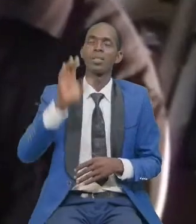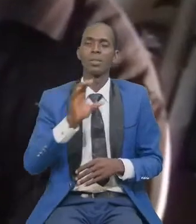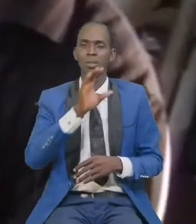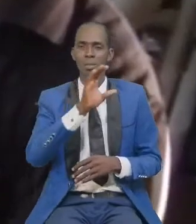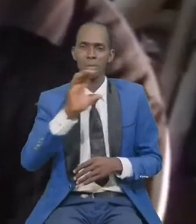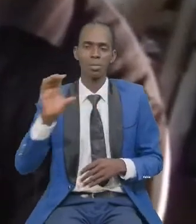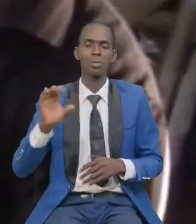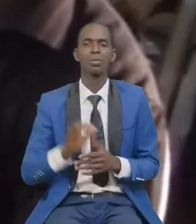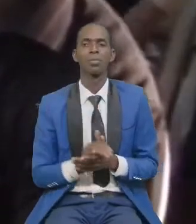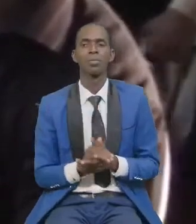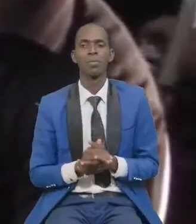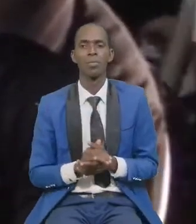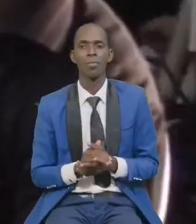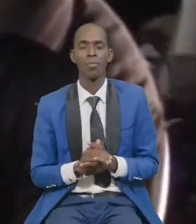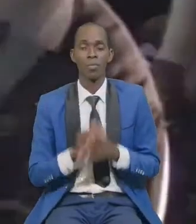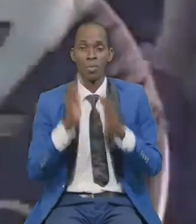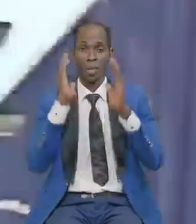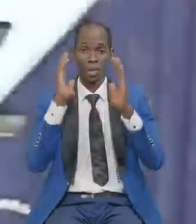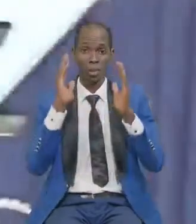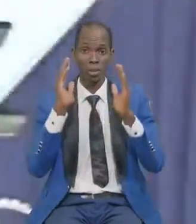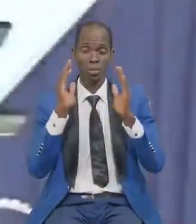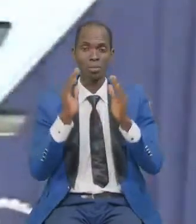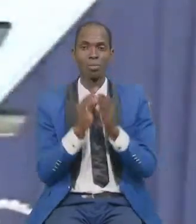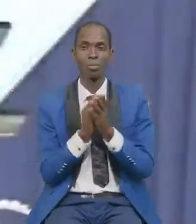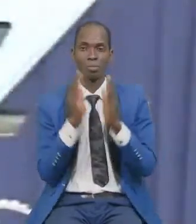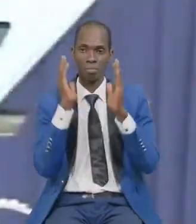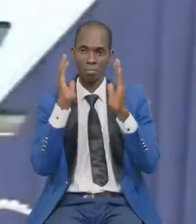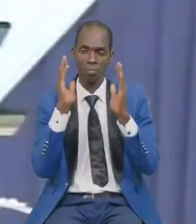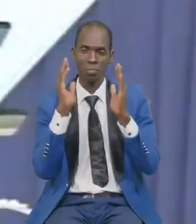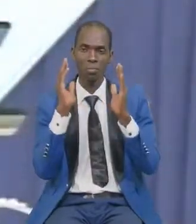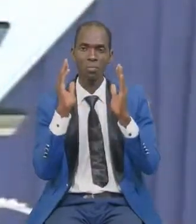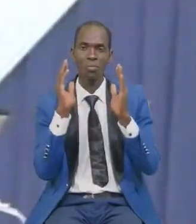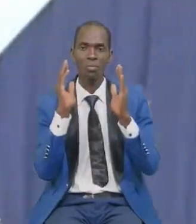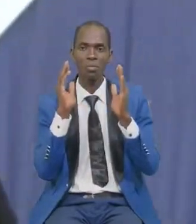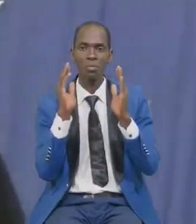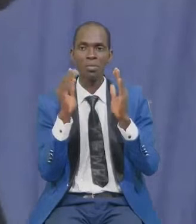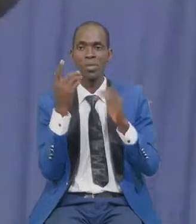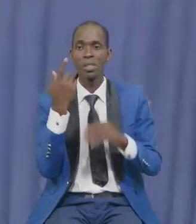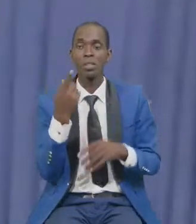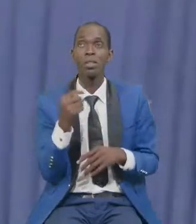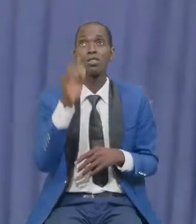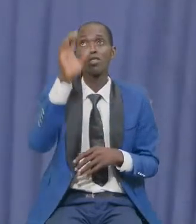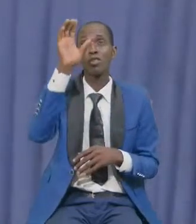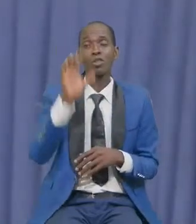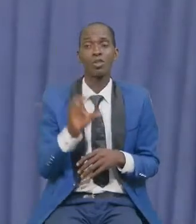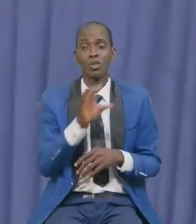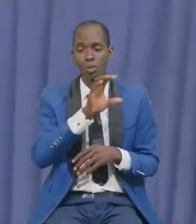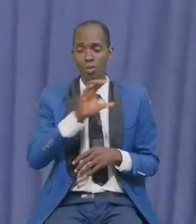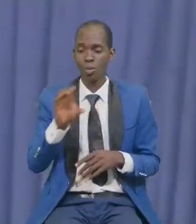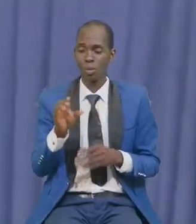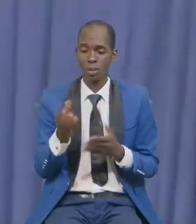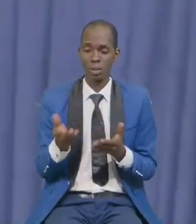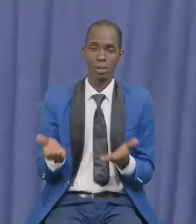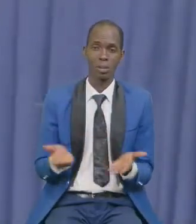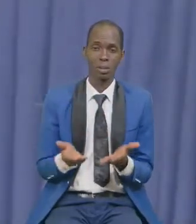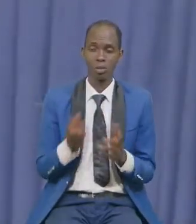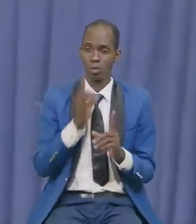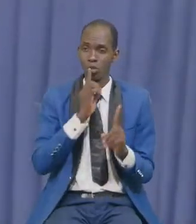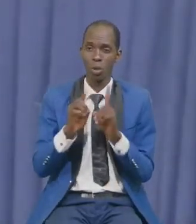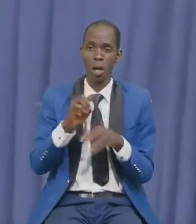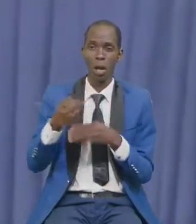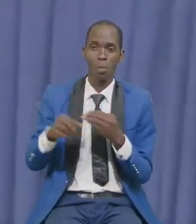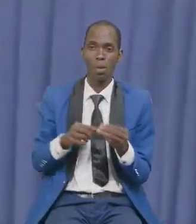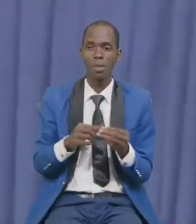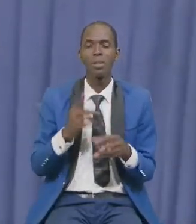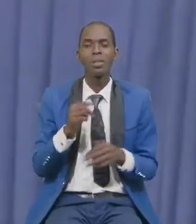cross. Look up here. Look up here. Look up here. The cross we're talking about, the Lord